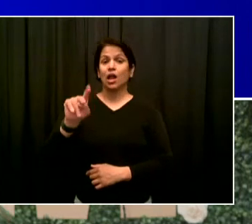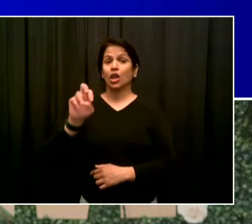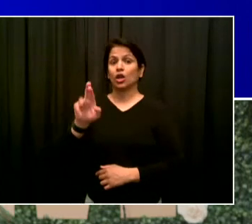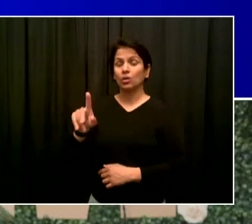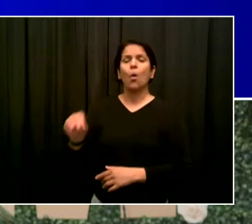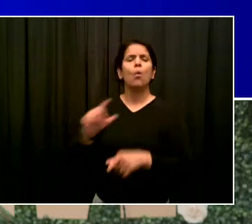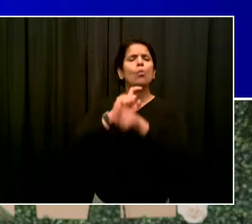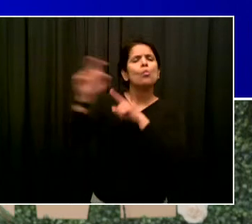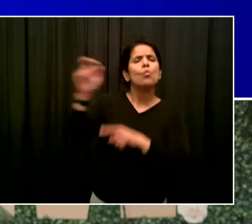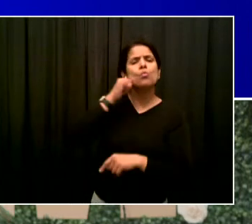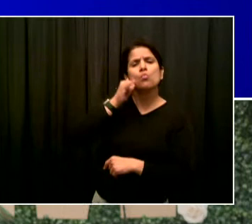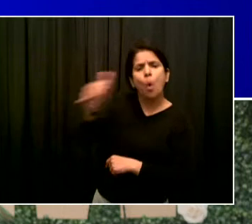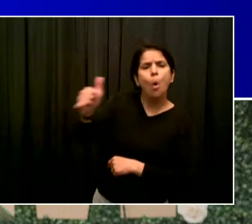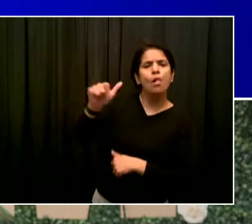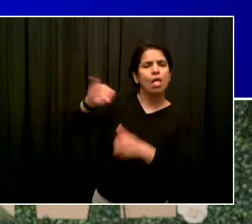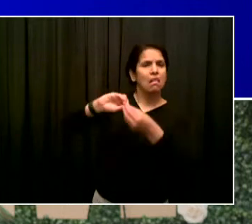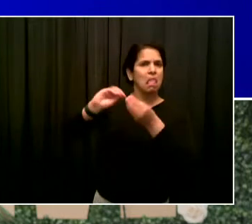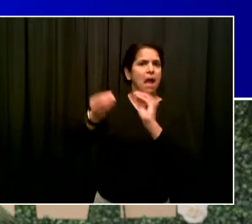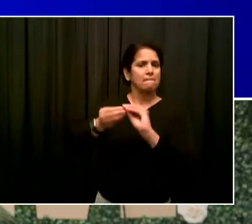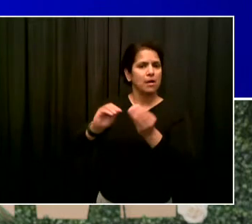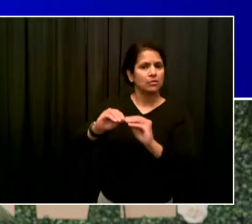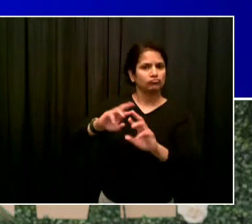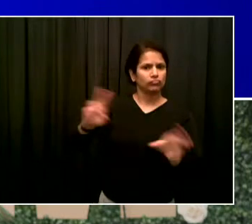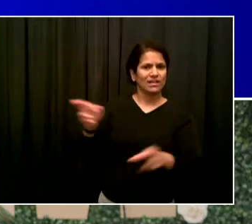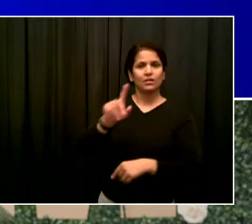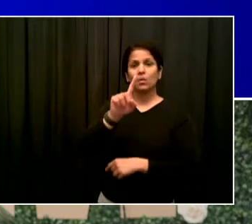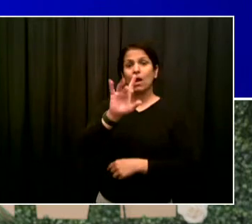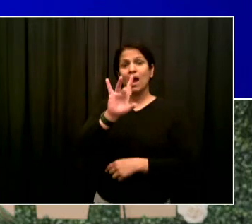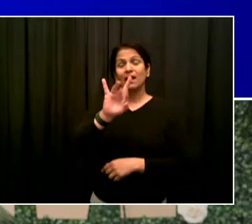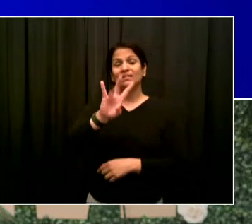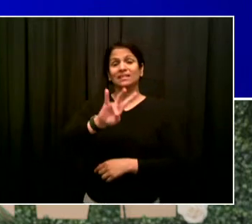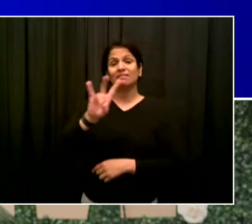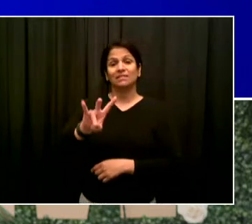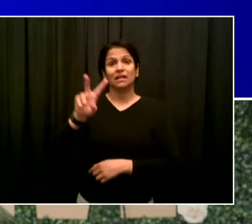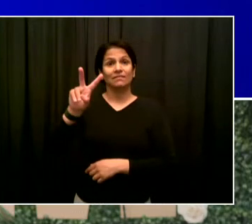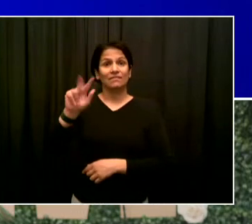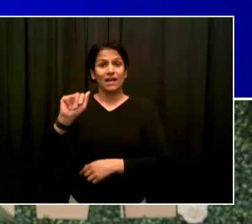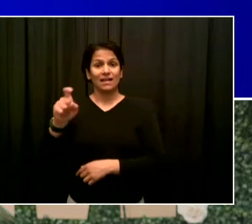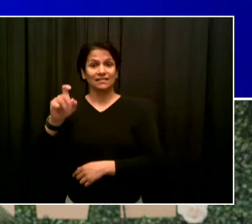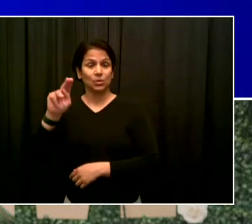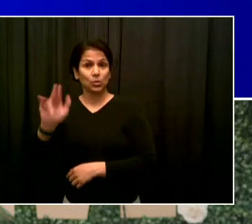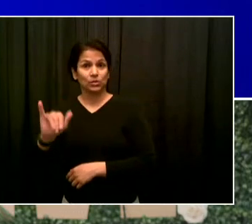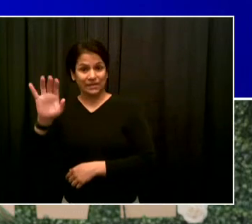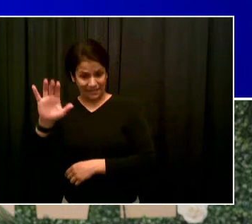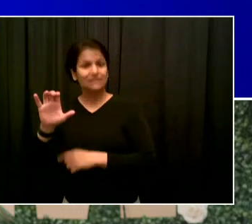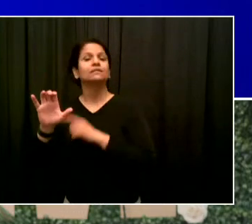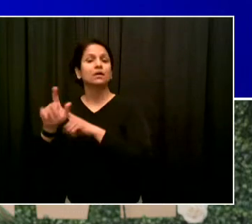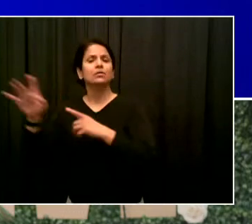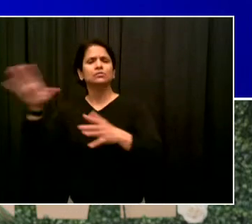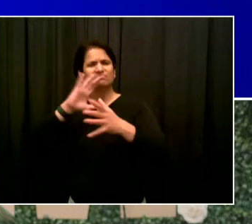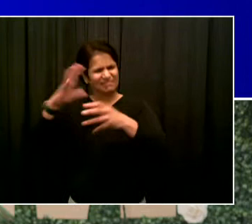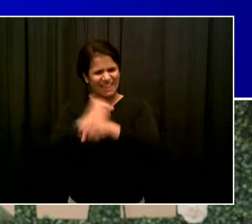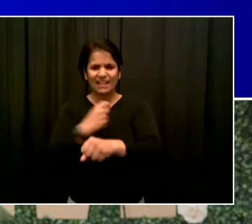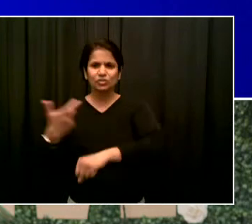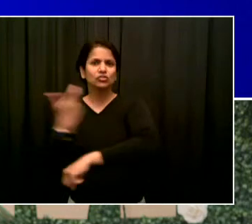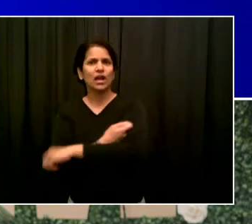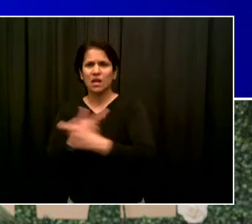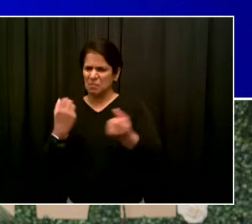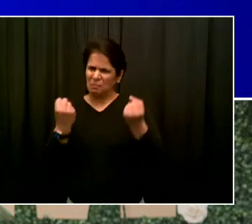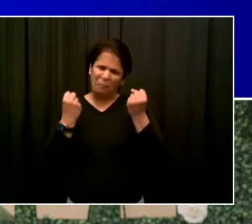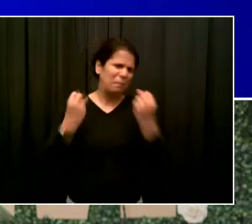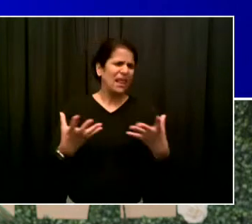can reach our goals and we can move this city forward. And you can see, we'll go over indicators later on, they are getting better and better. It